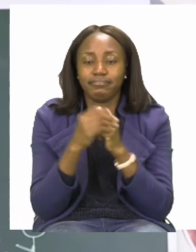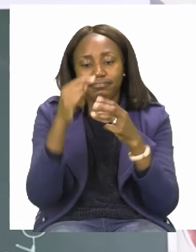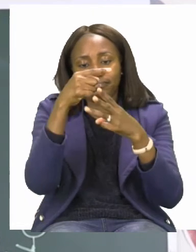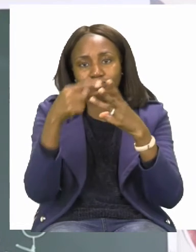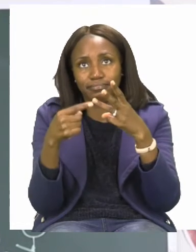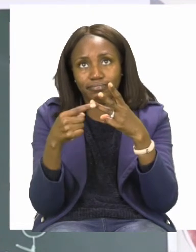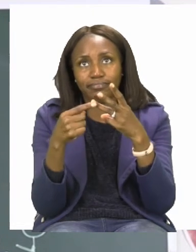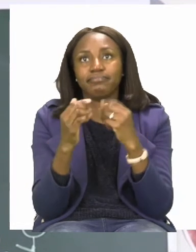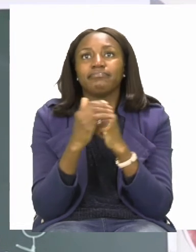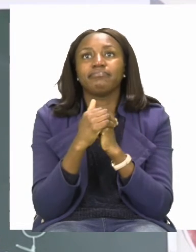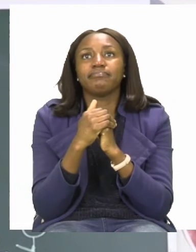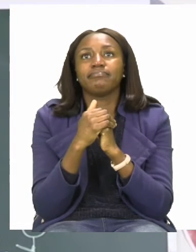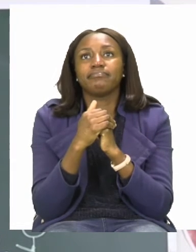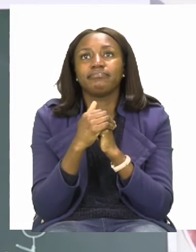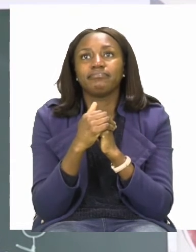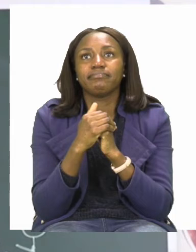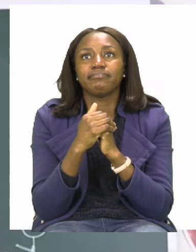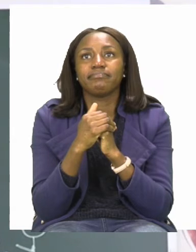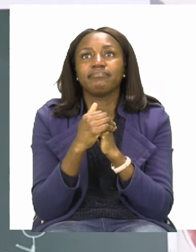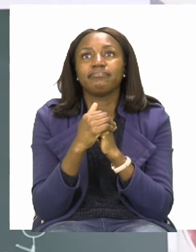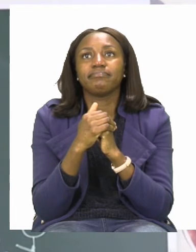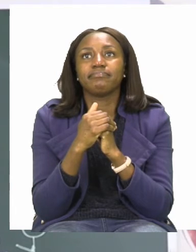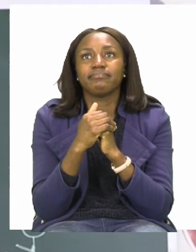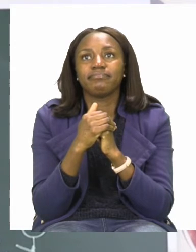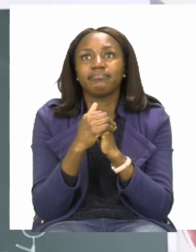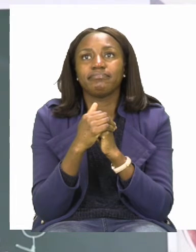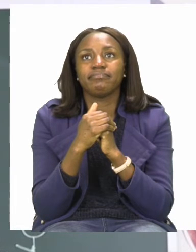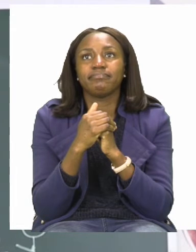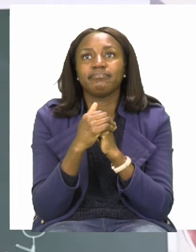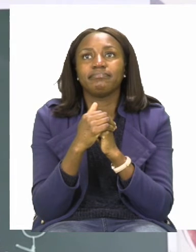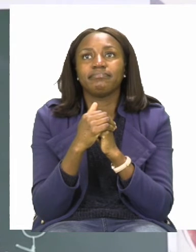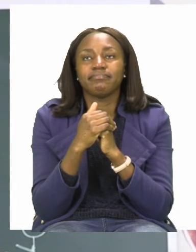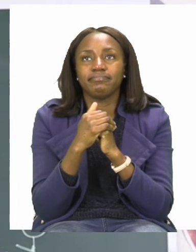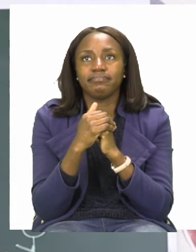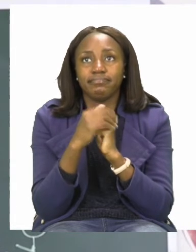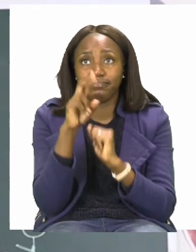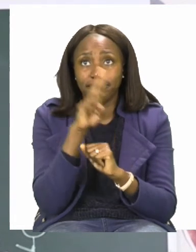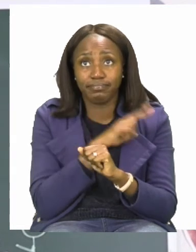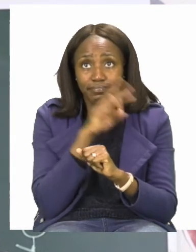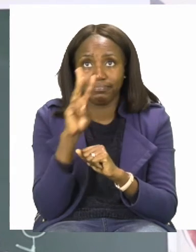52. So let's rewrite it. We're going to say 23